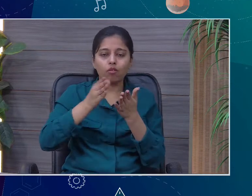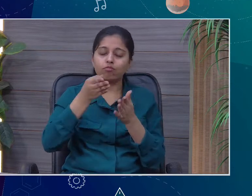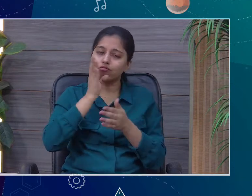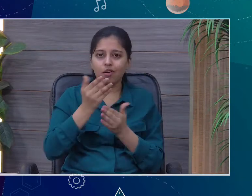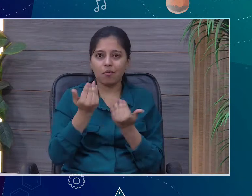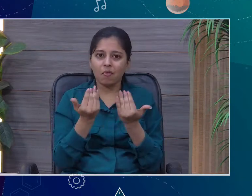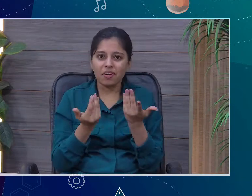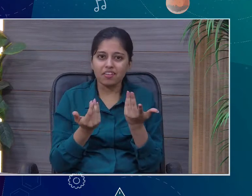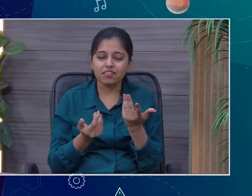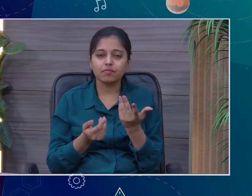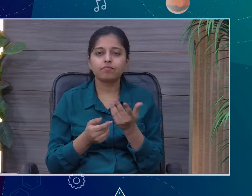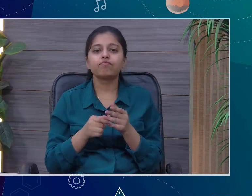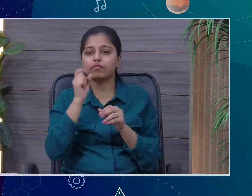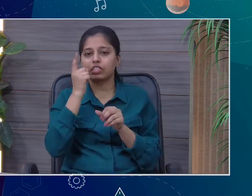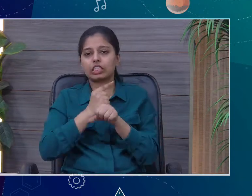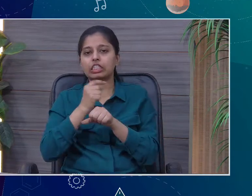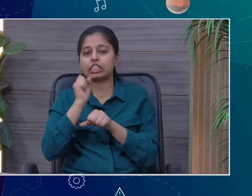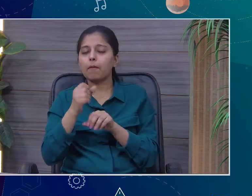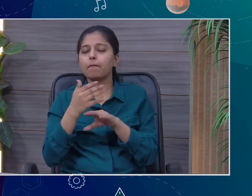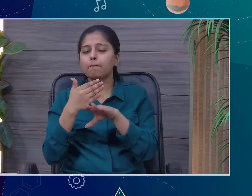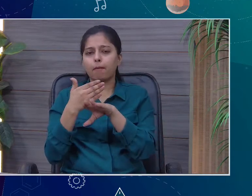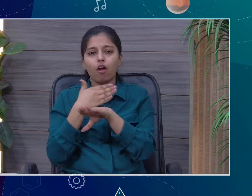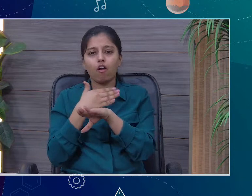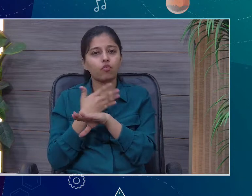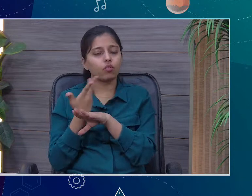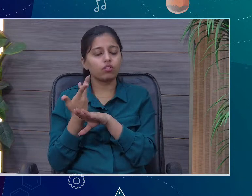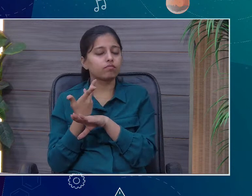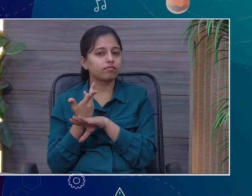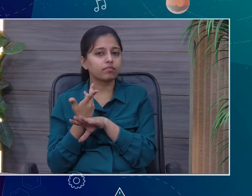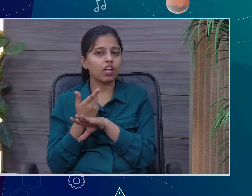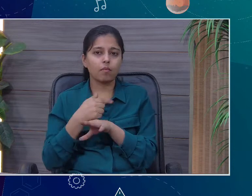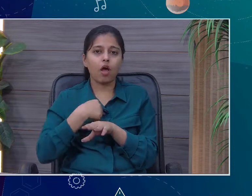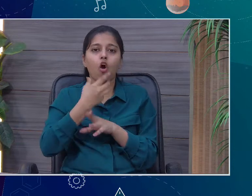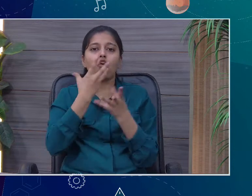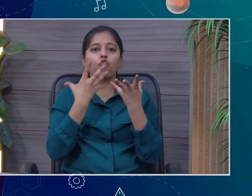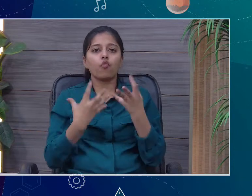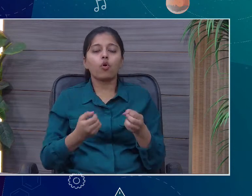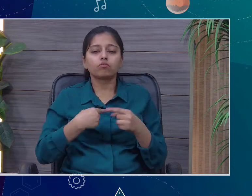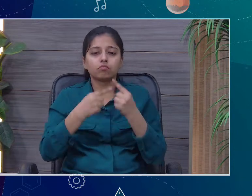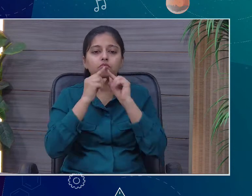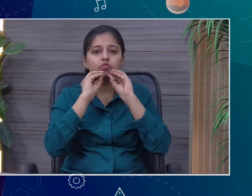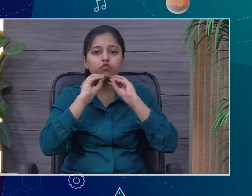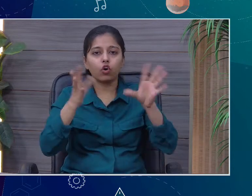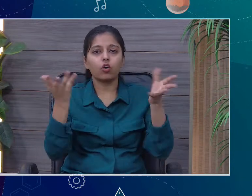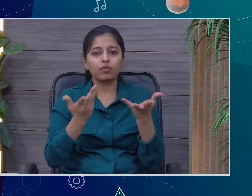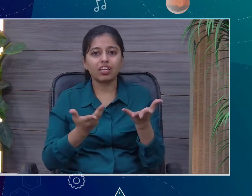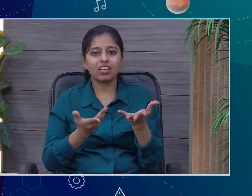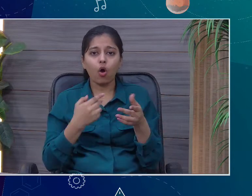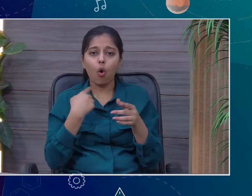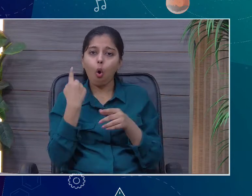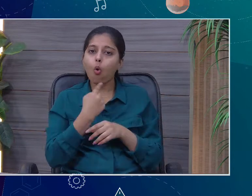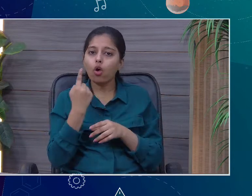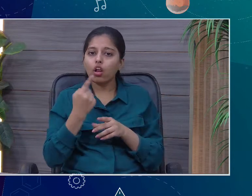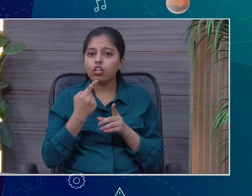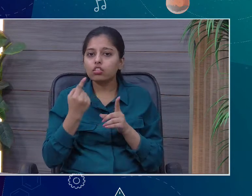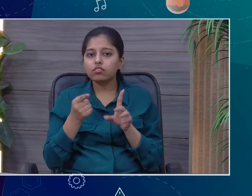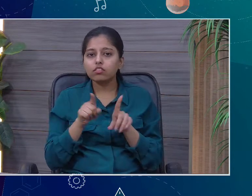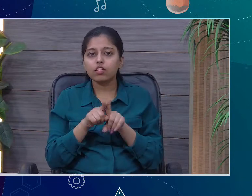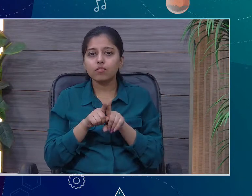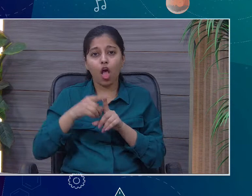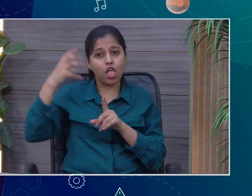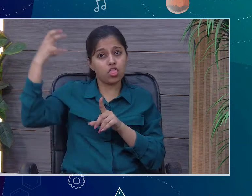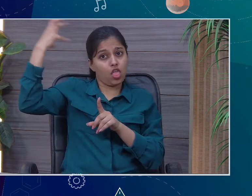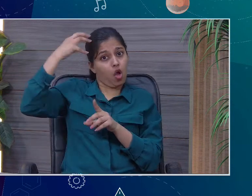So, but before that, I also want to tell you that it is not only in the